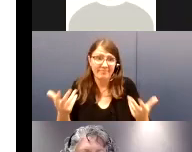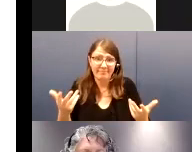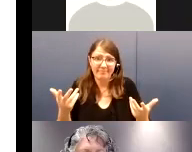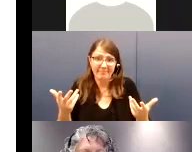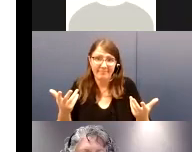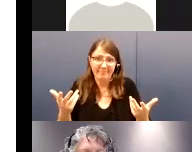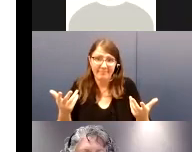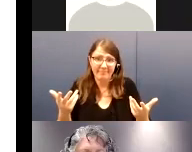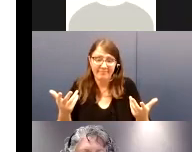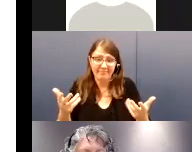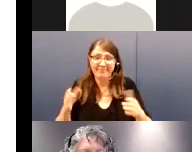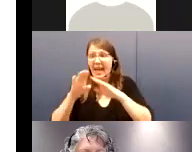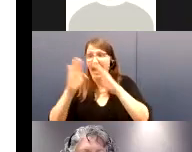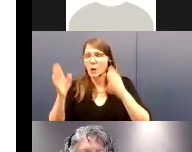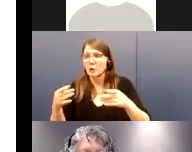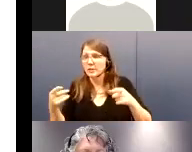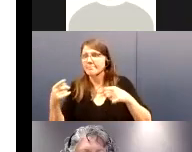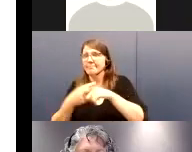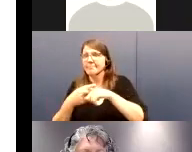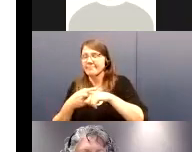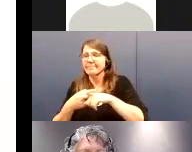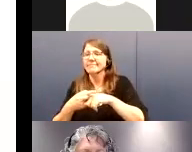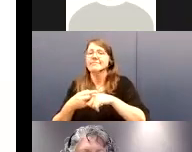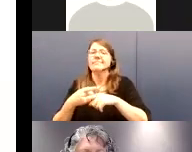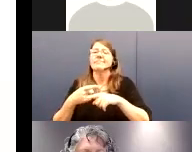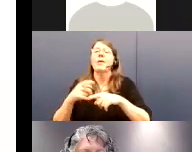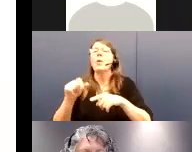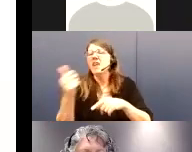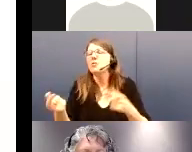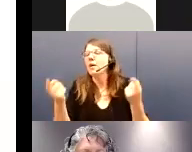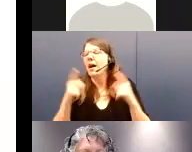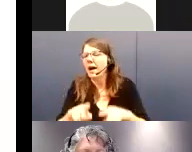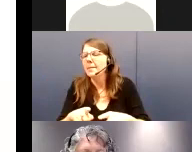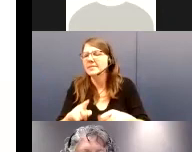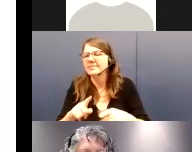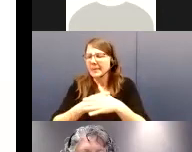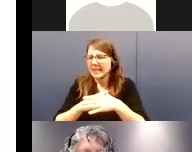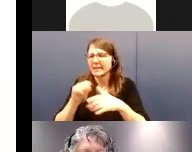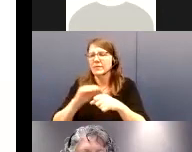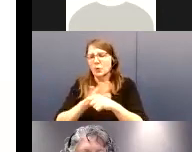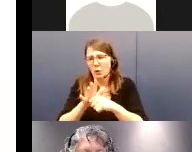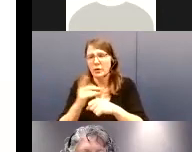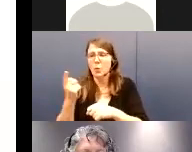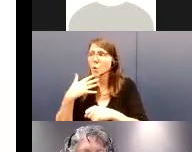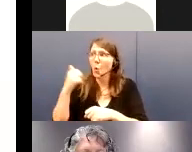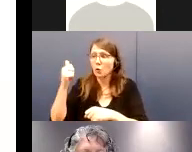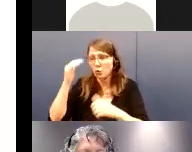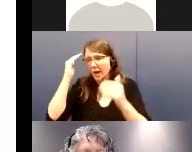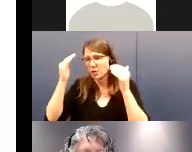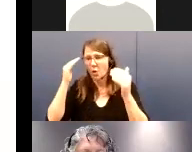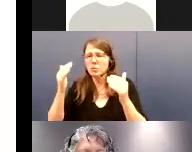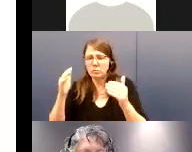care. There was an a parent in a long-term care facility, beginning of COVID. 3 siblings, different